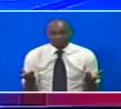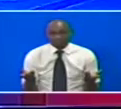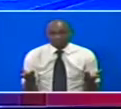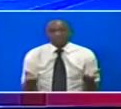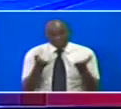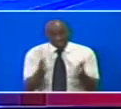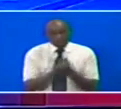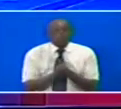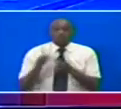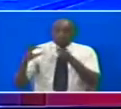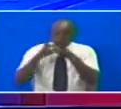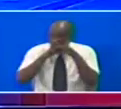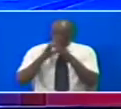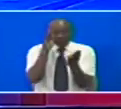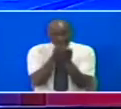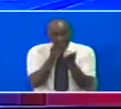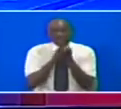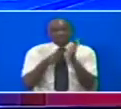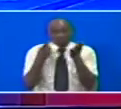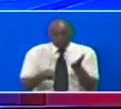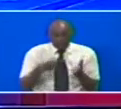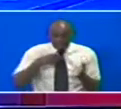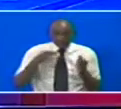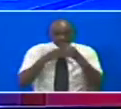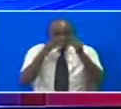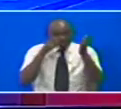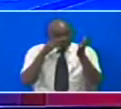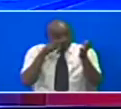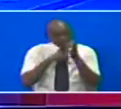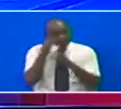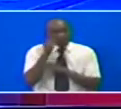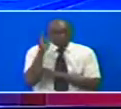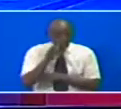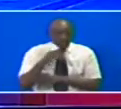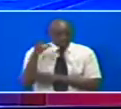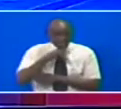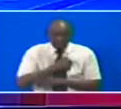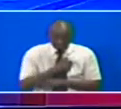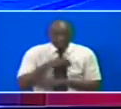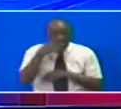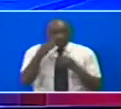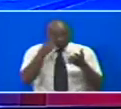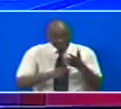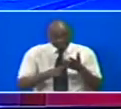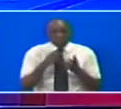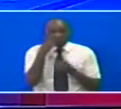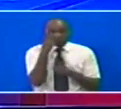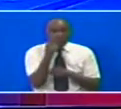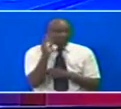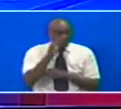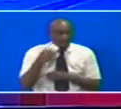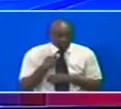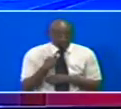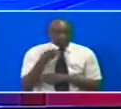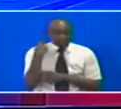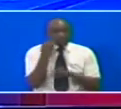Tier 1 lender Co-Operative Bank of Kenya has reported an 8.5% jump in profit after tax to 12.7 billion shillings compared to